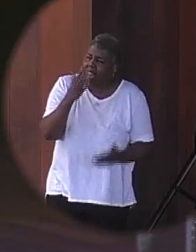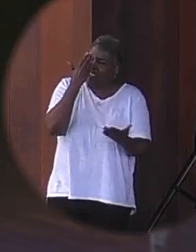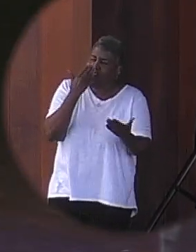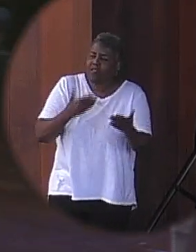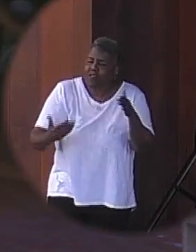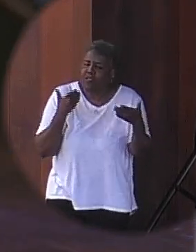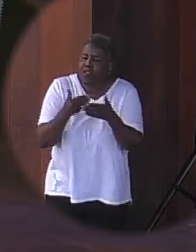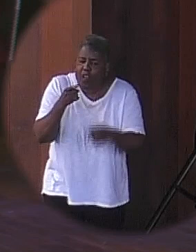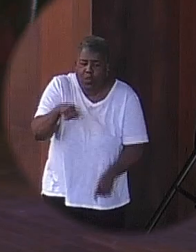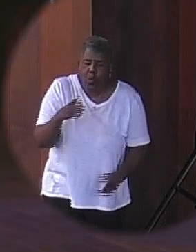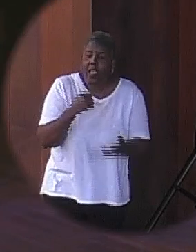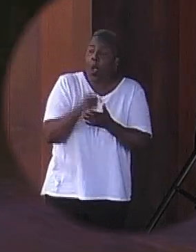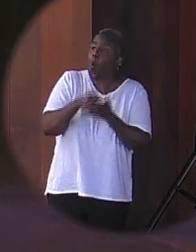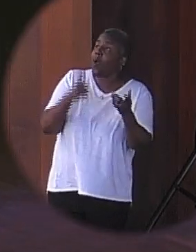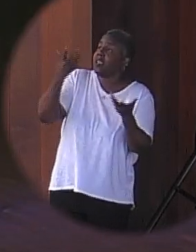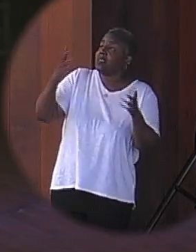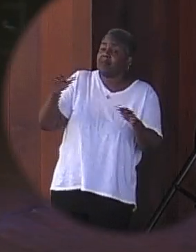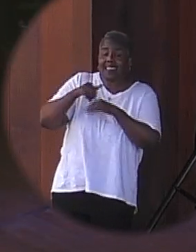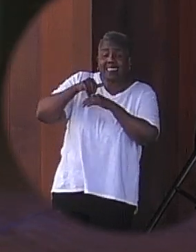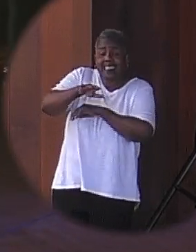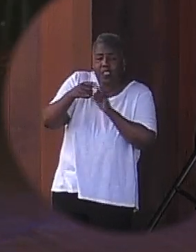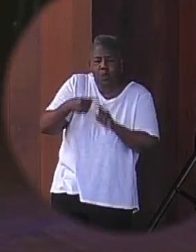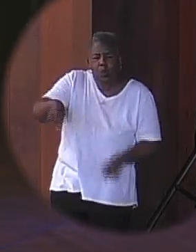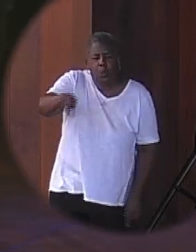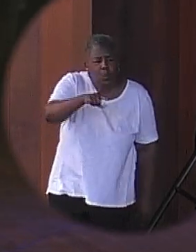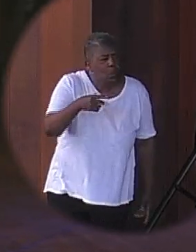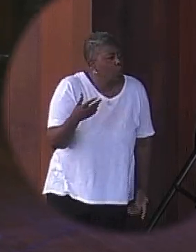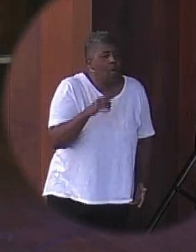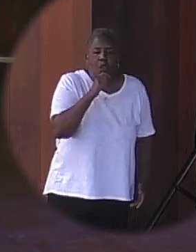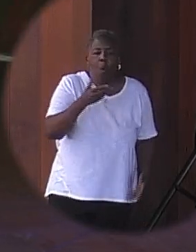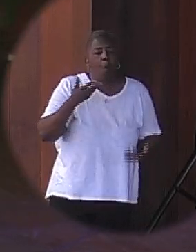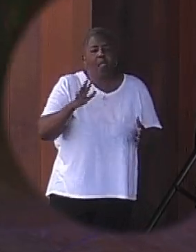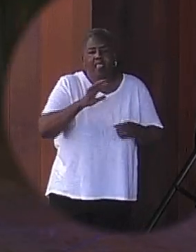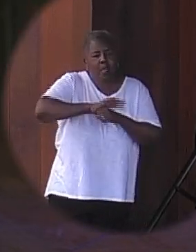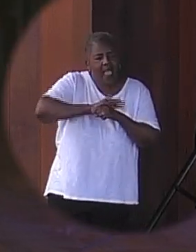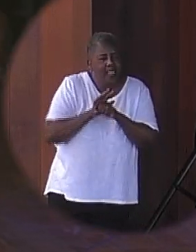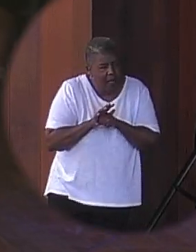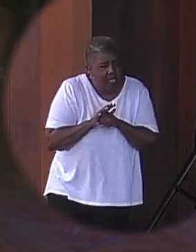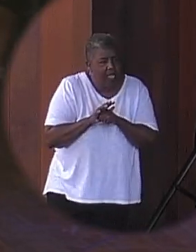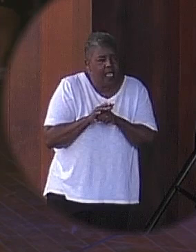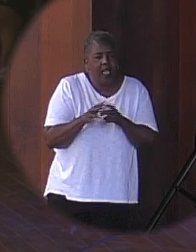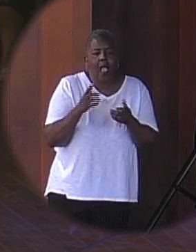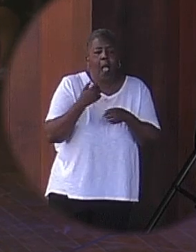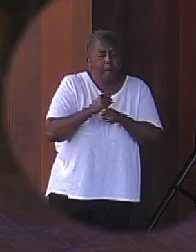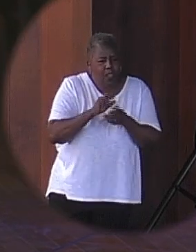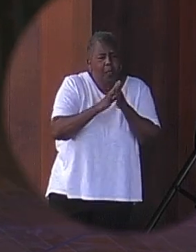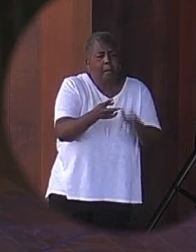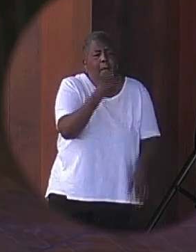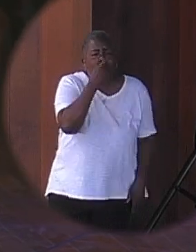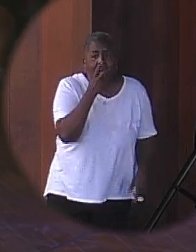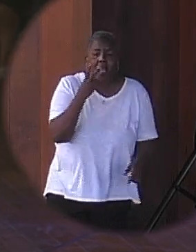He's in what he has sent. Don't let the pandemic blind you to